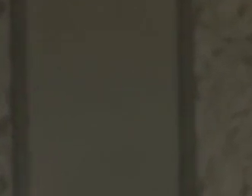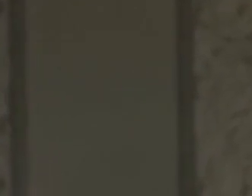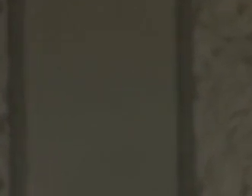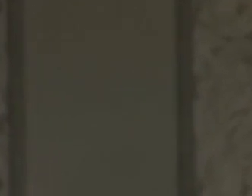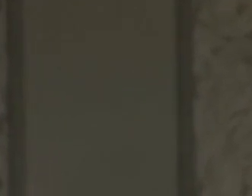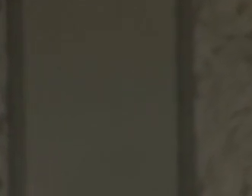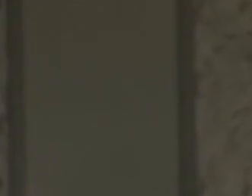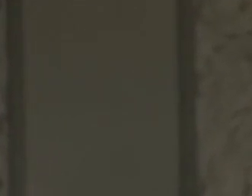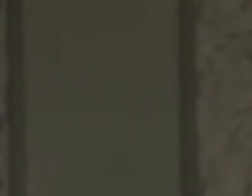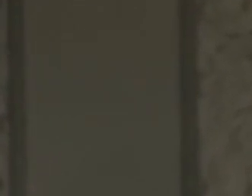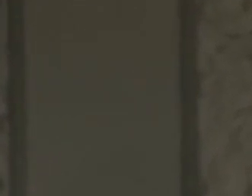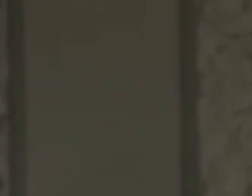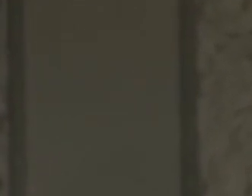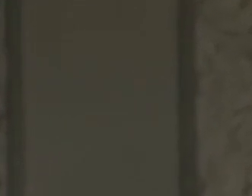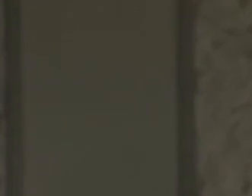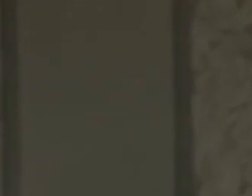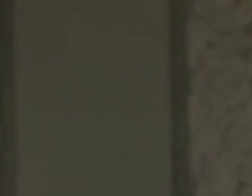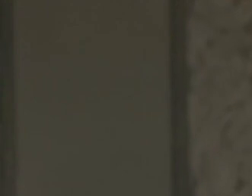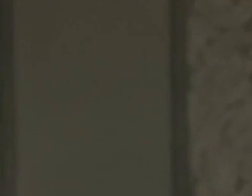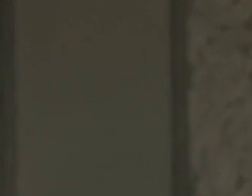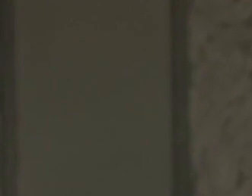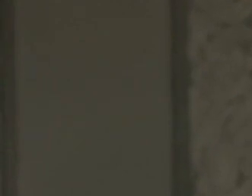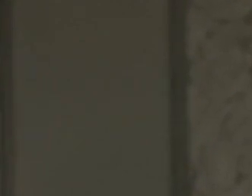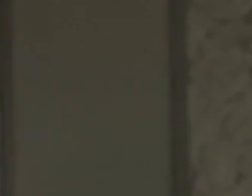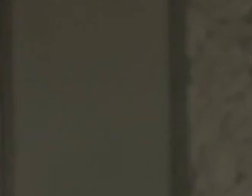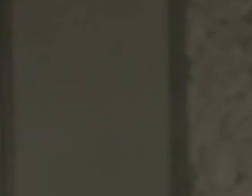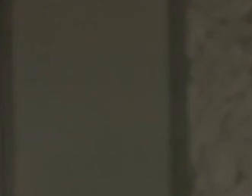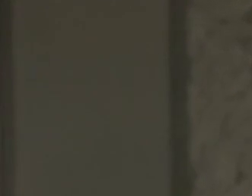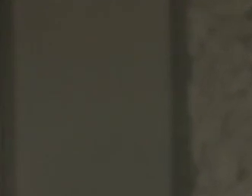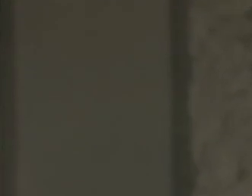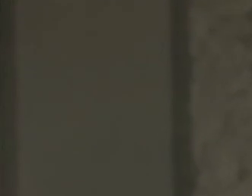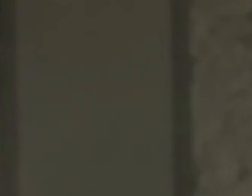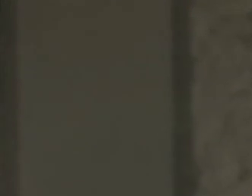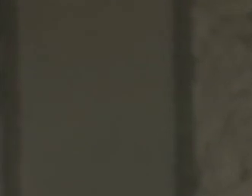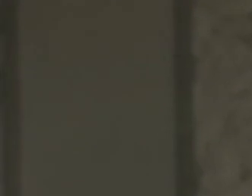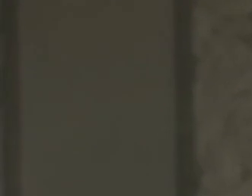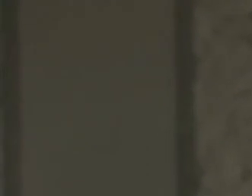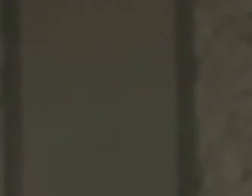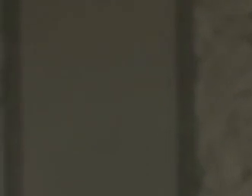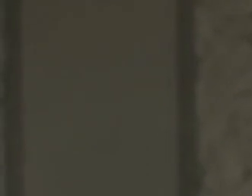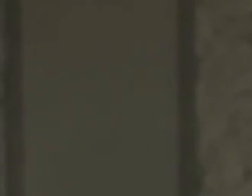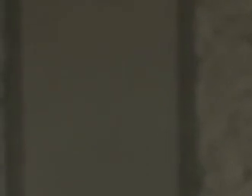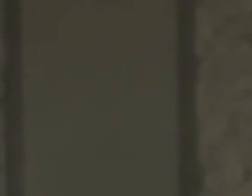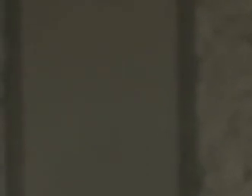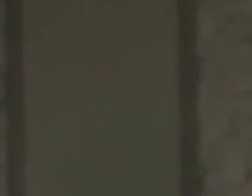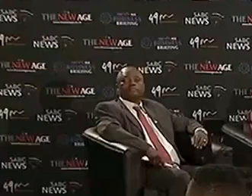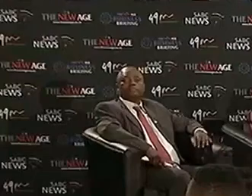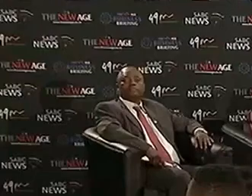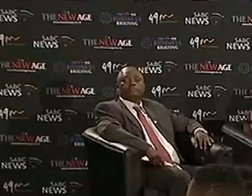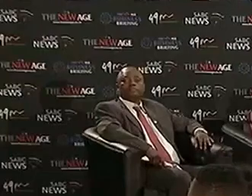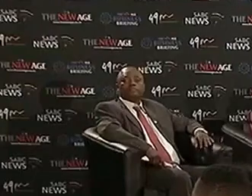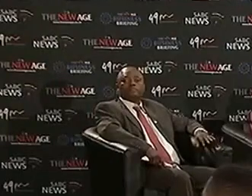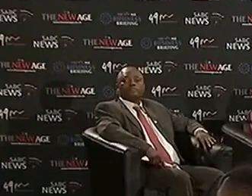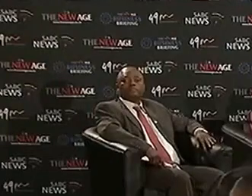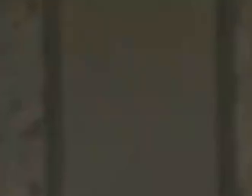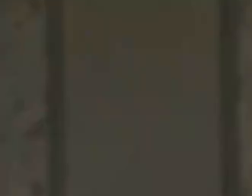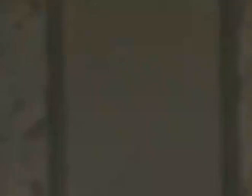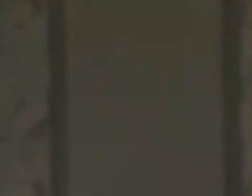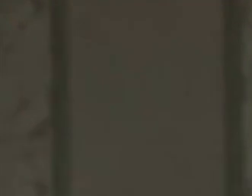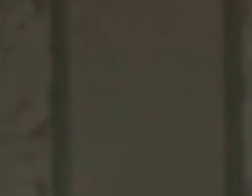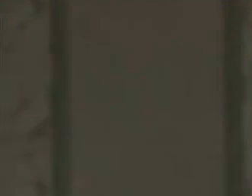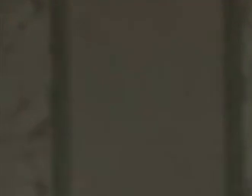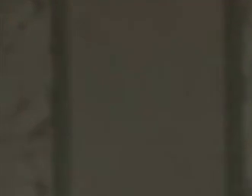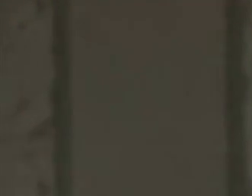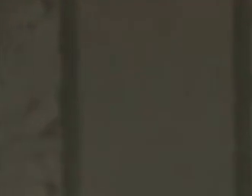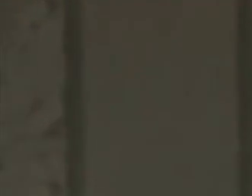2,343 girls are getting infected weekly. What are we doing as the country? What are the